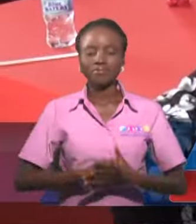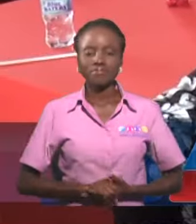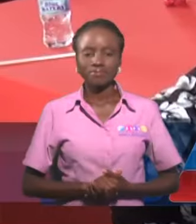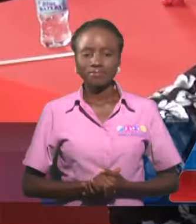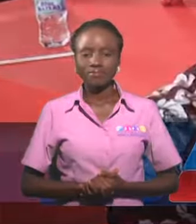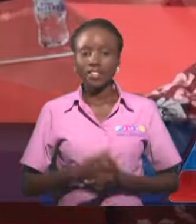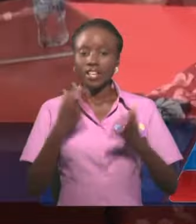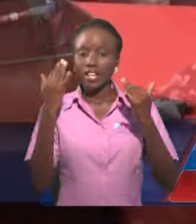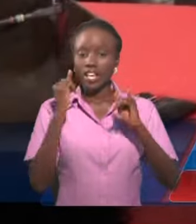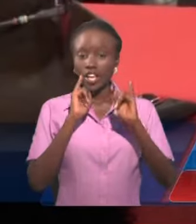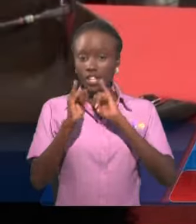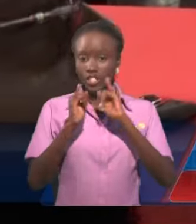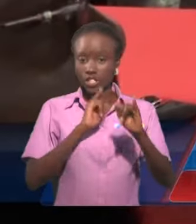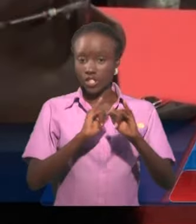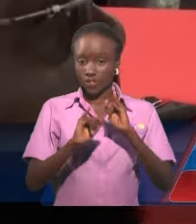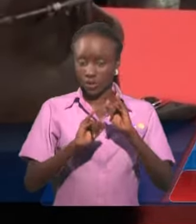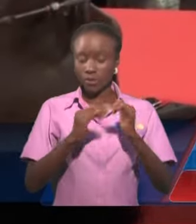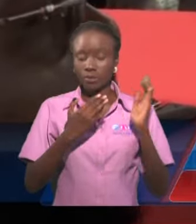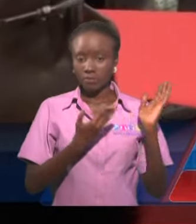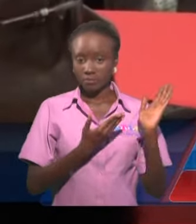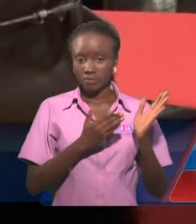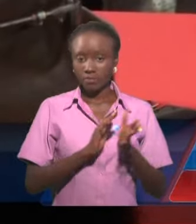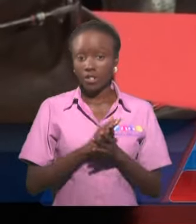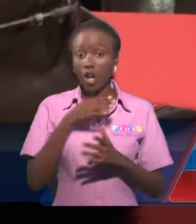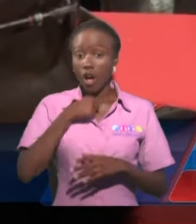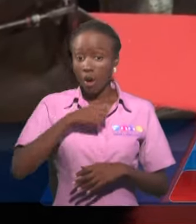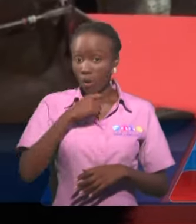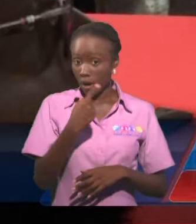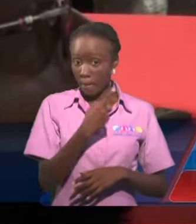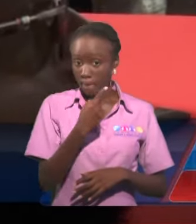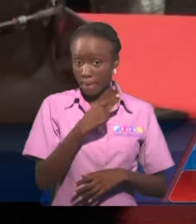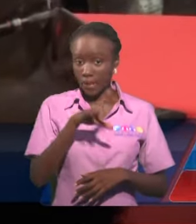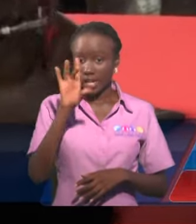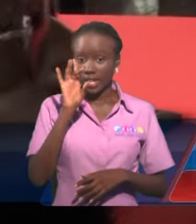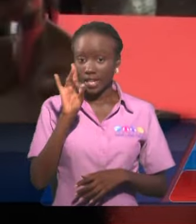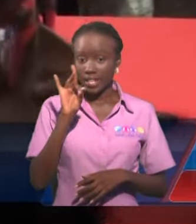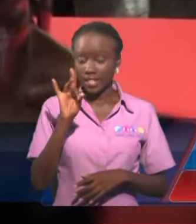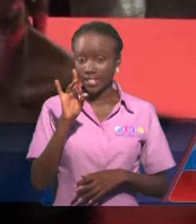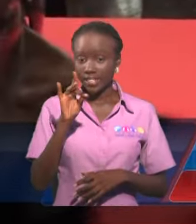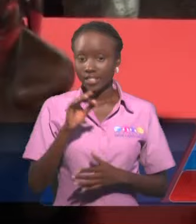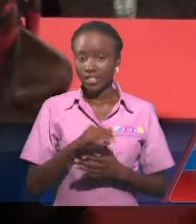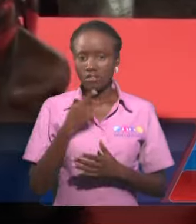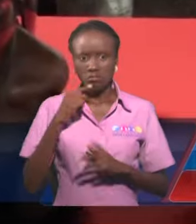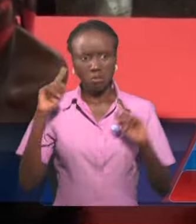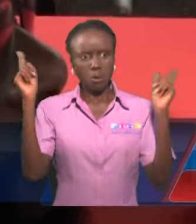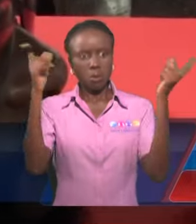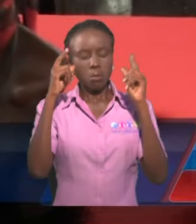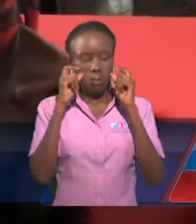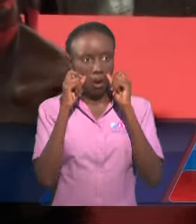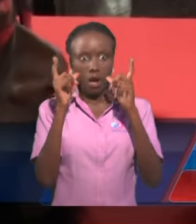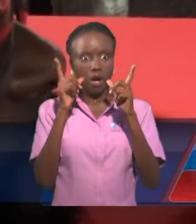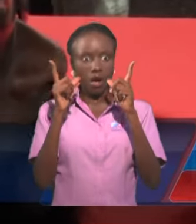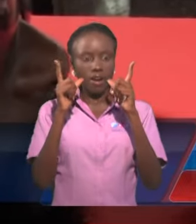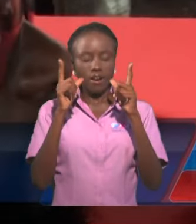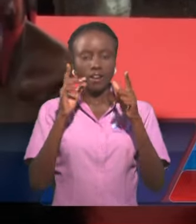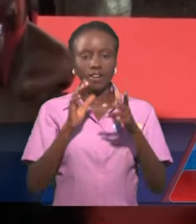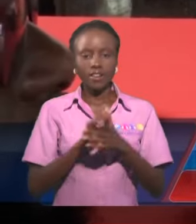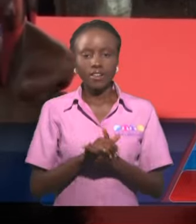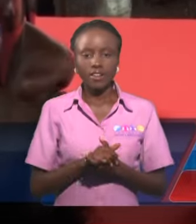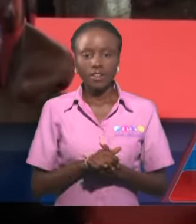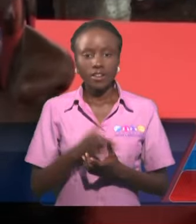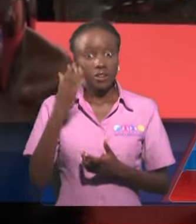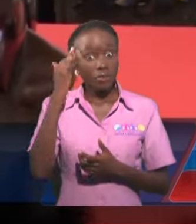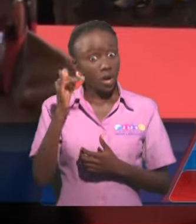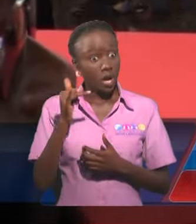Speaking with TDT News after his performance, 8-year-old Zayden said his win came as a surprise, as the competition was